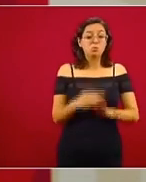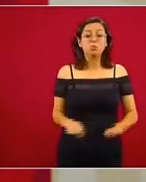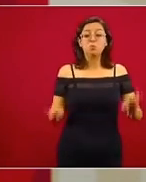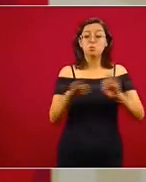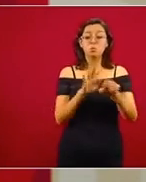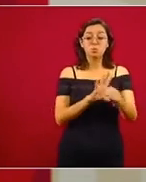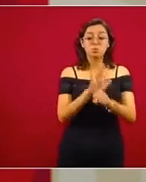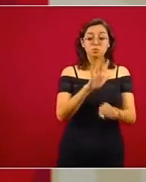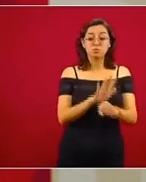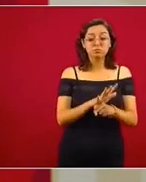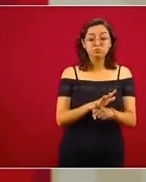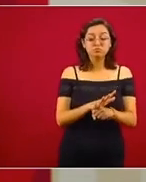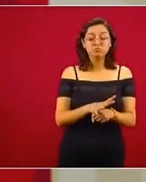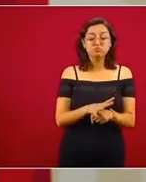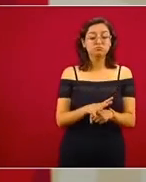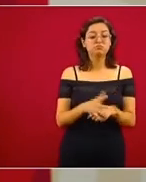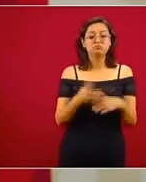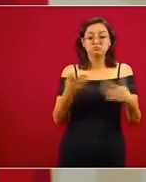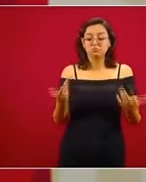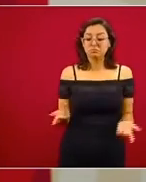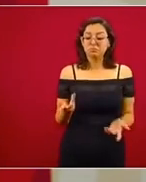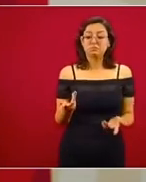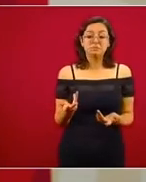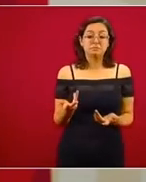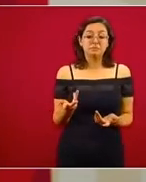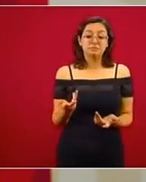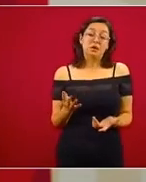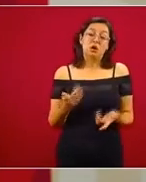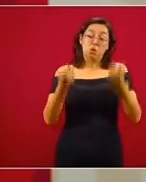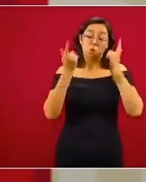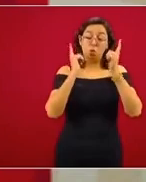place at the beginning. But I really like your question because there's an